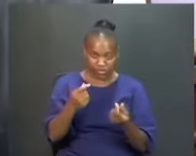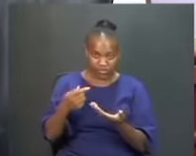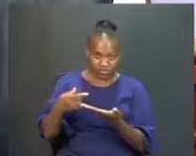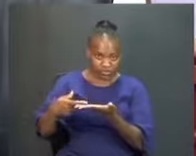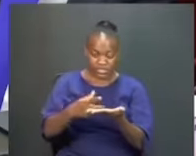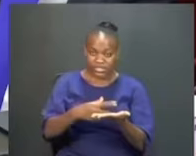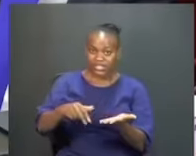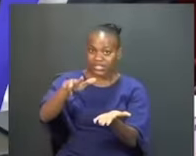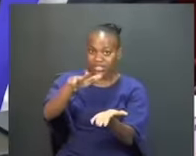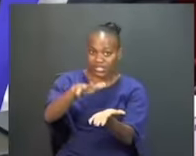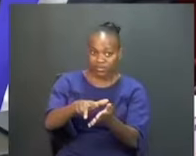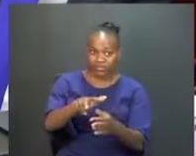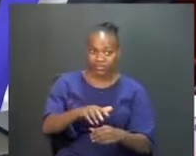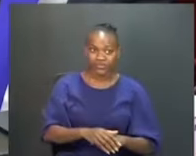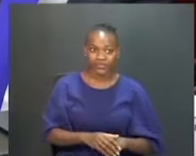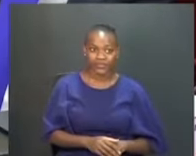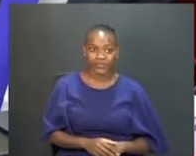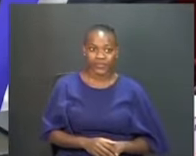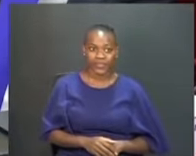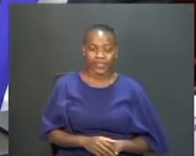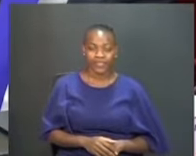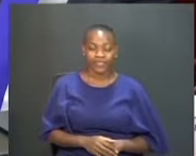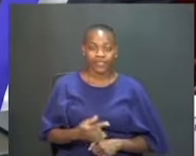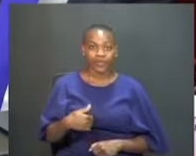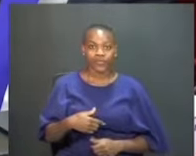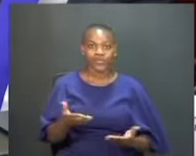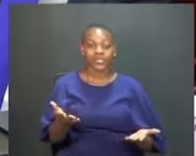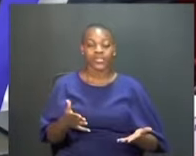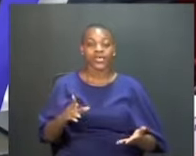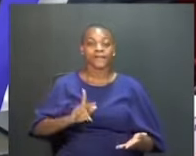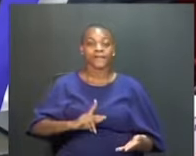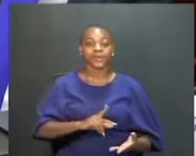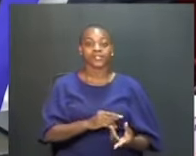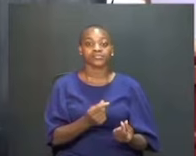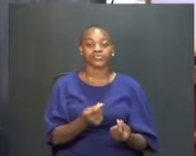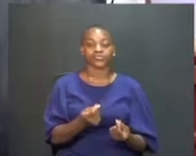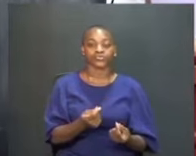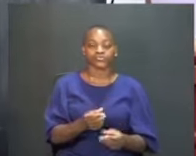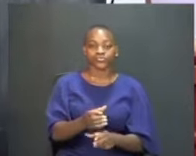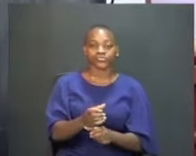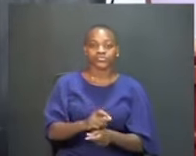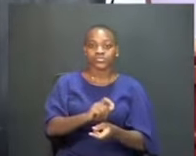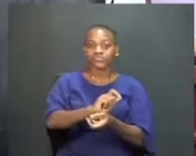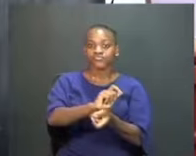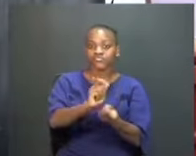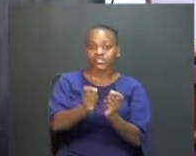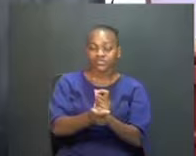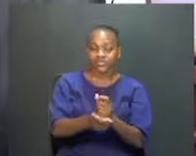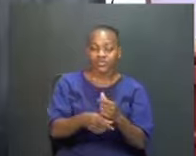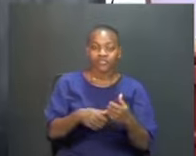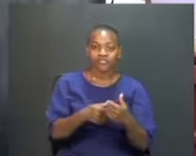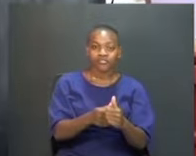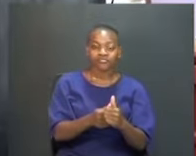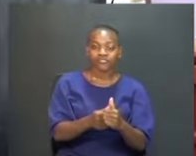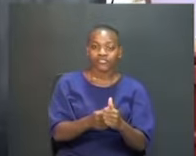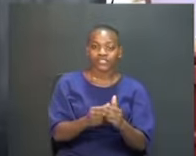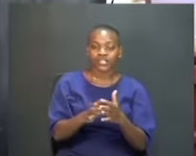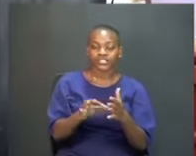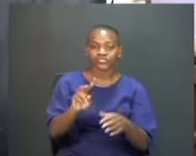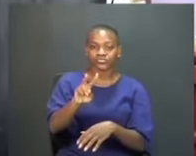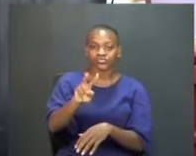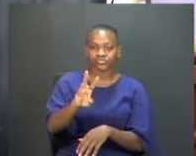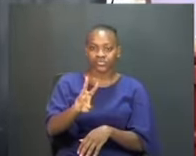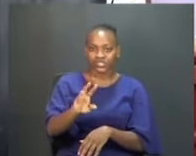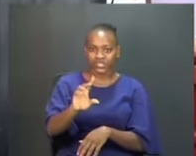approval, and we are here in Parliament to get ratification in accordance with Article 268